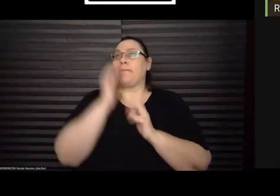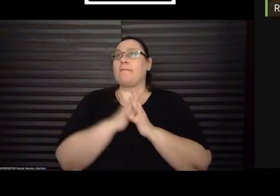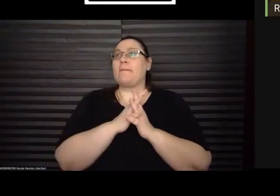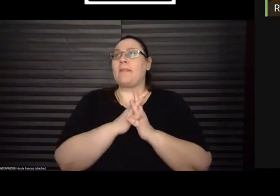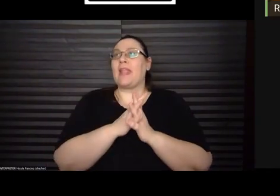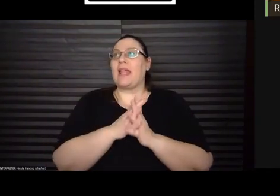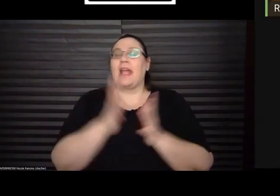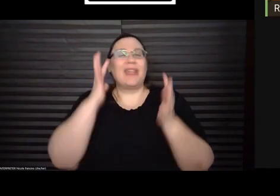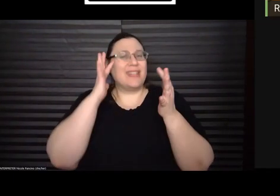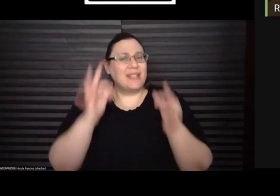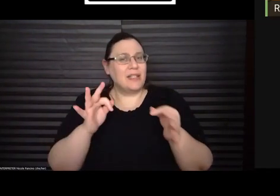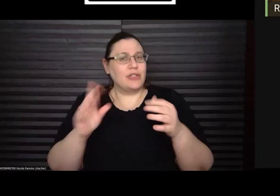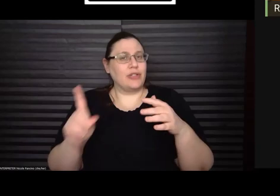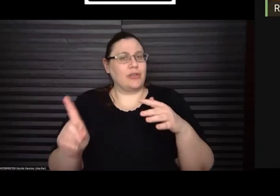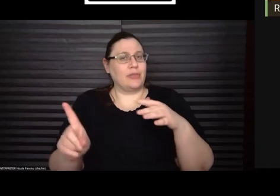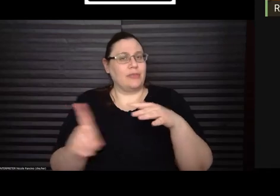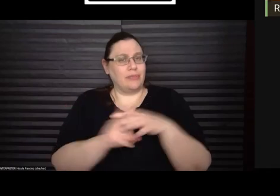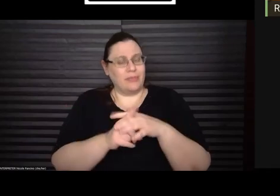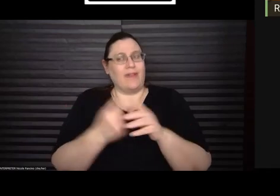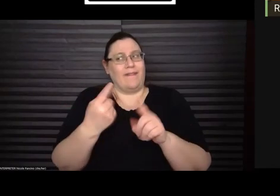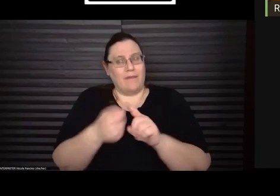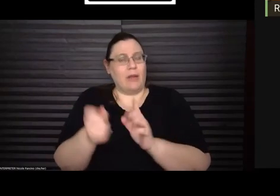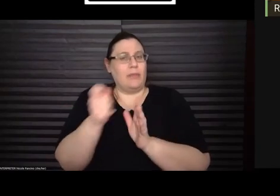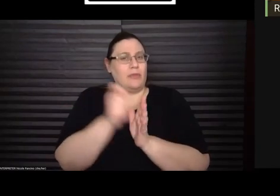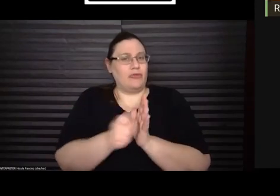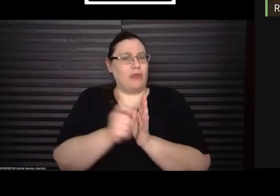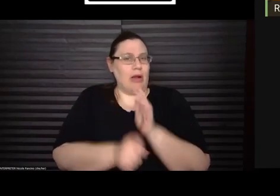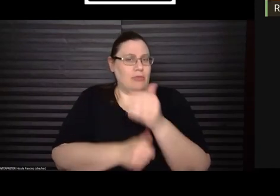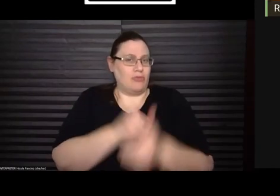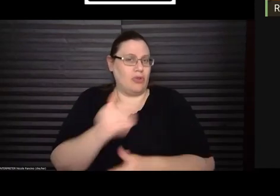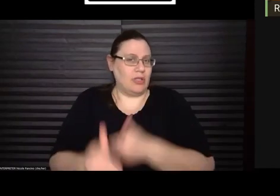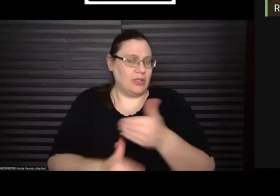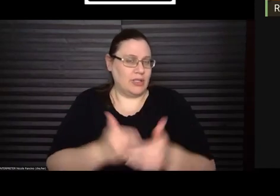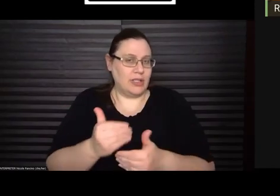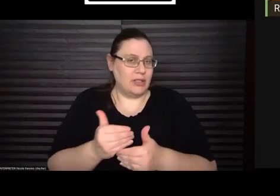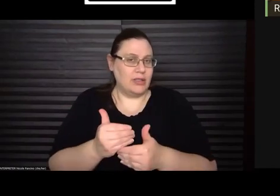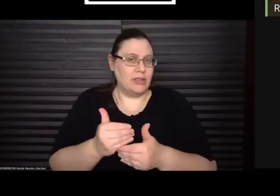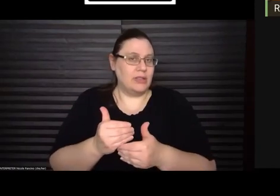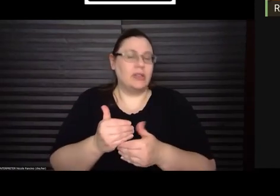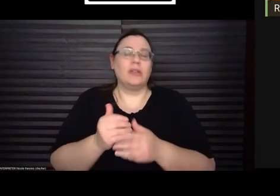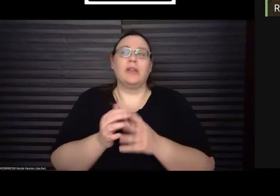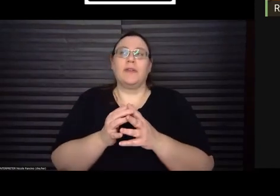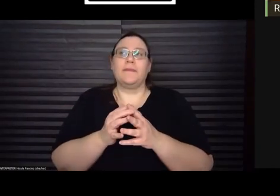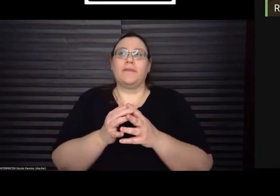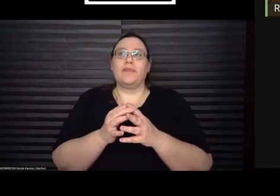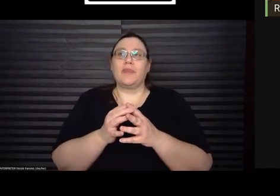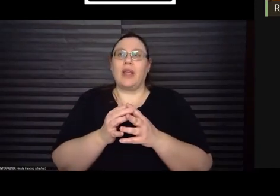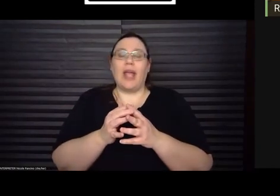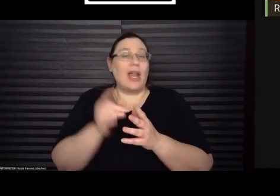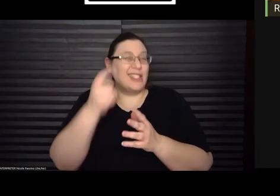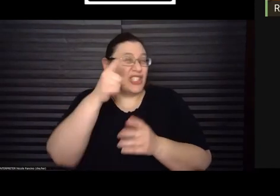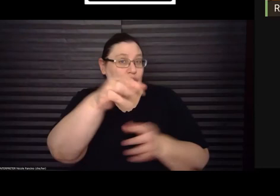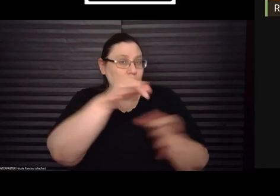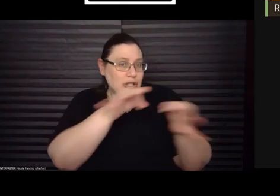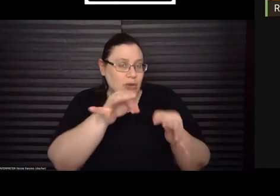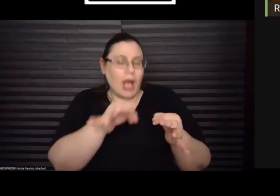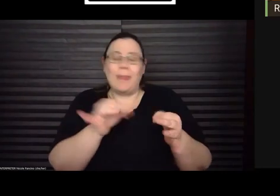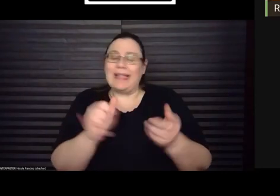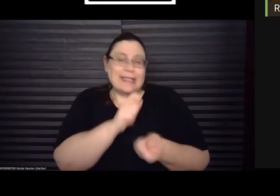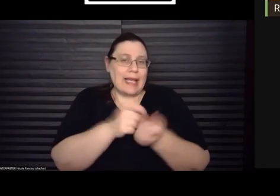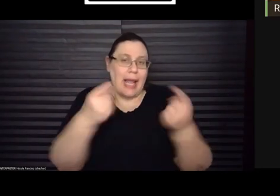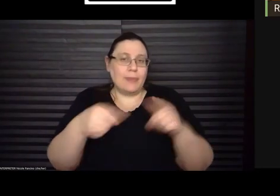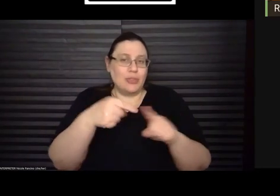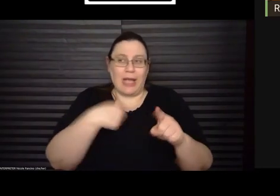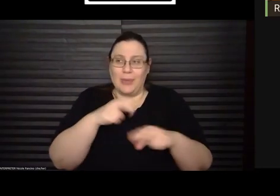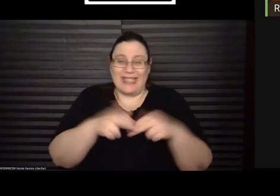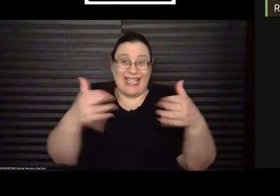sort of emerged again through the writing. And I was in exactly the situation that you describe, you